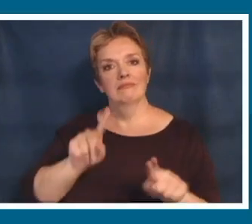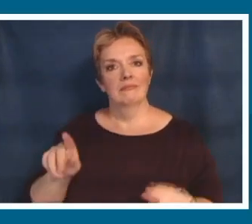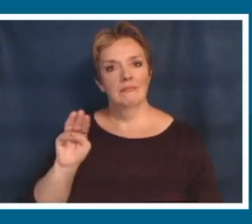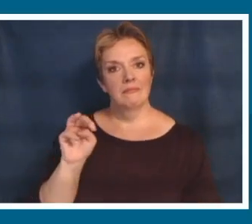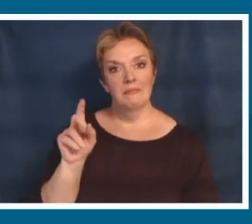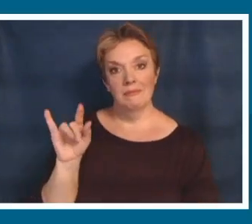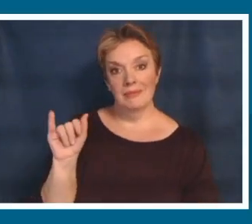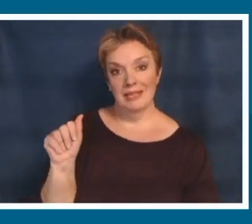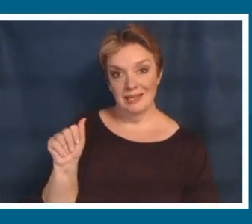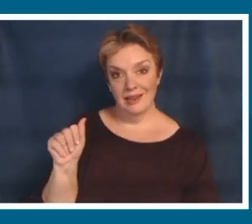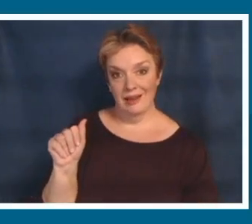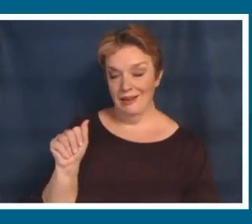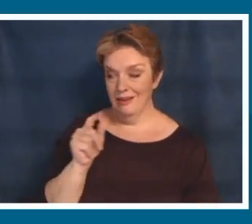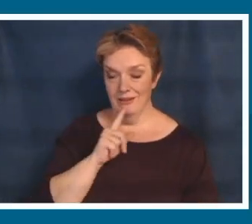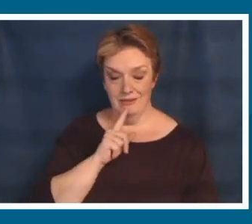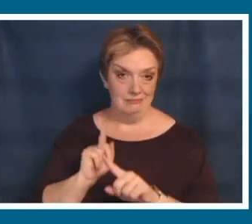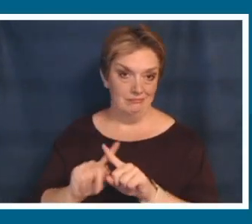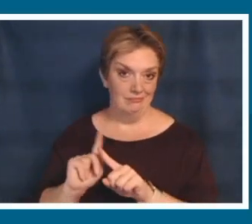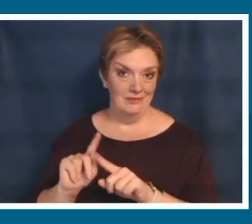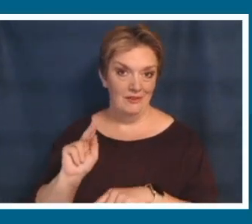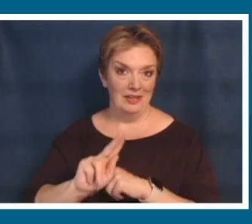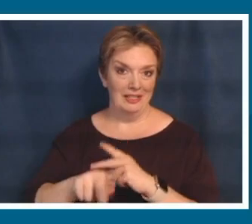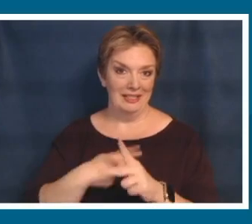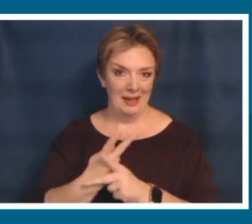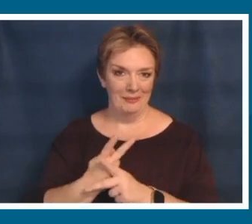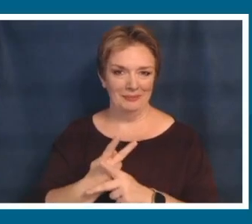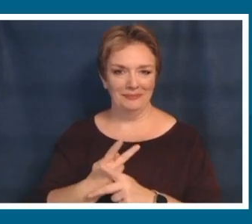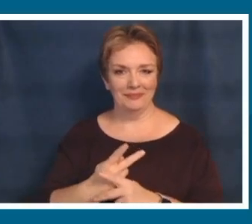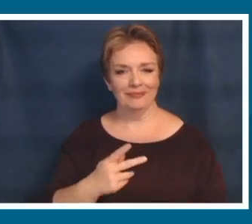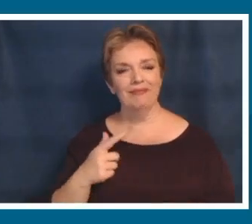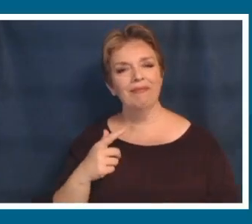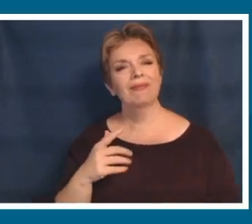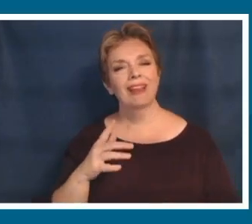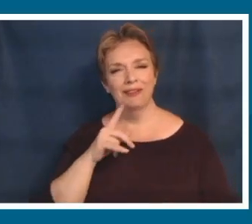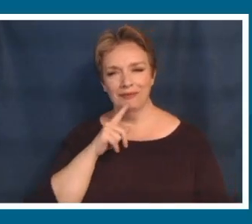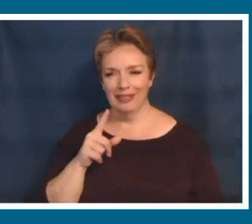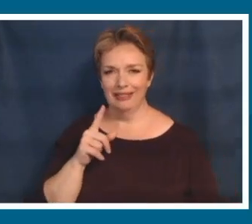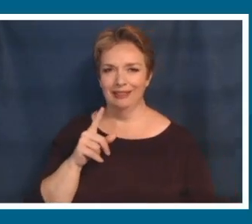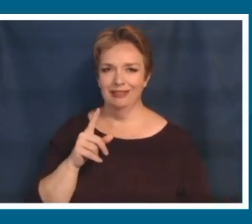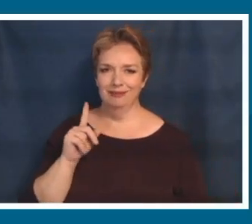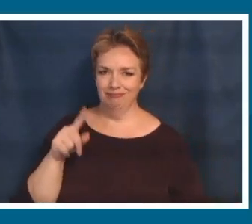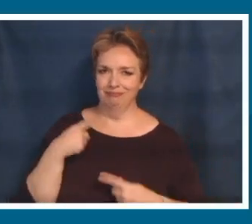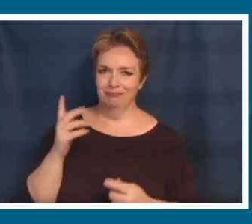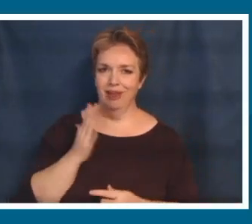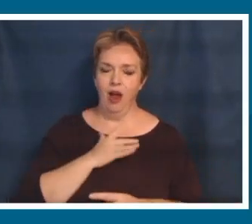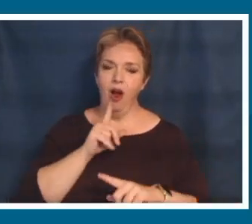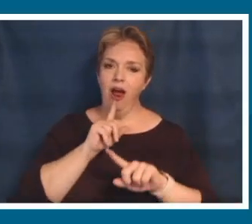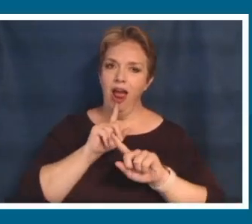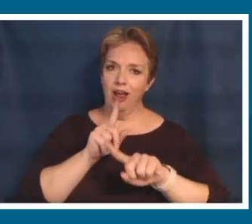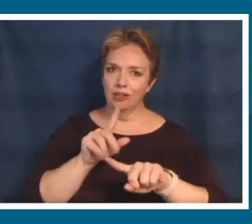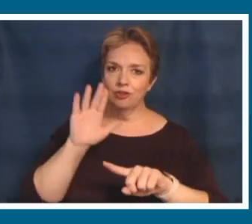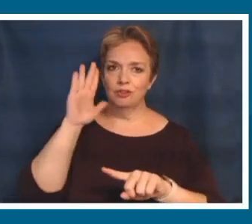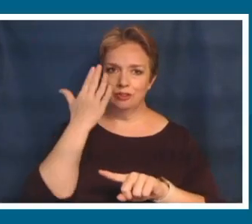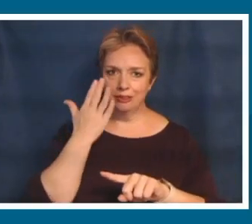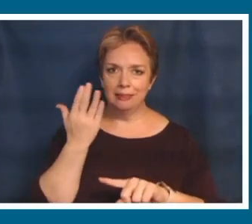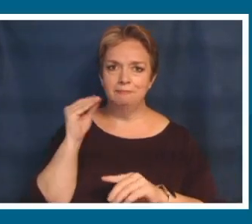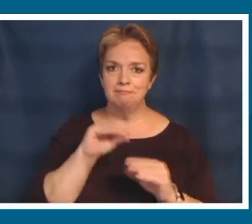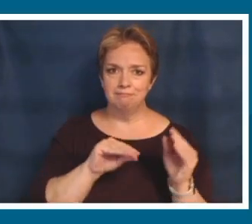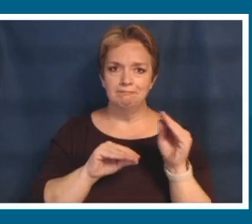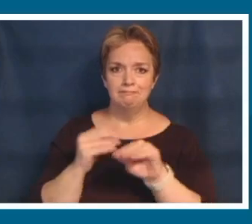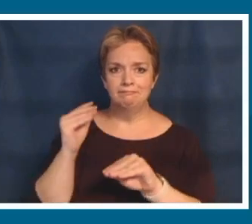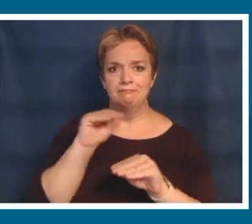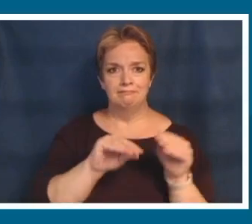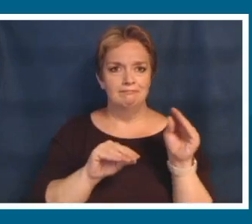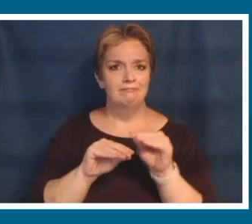come in. So I think we're building a really nice answer to this question about what makes the